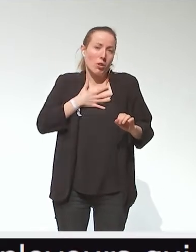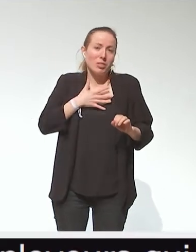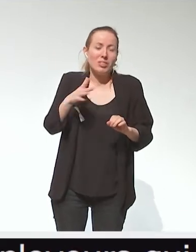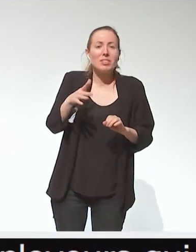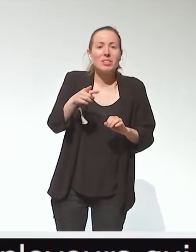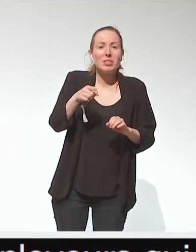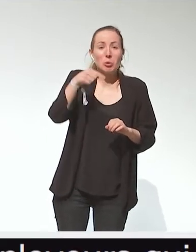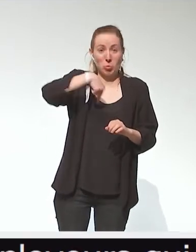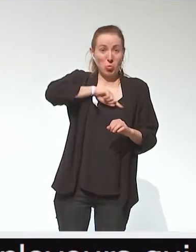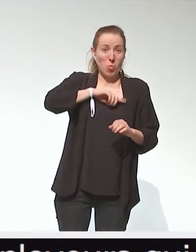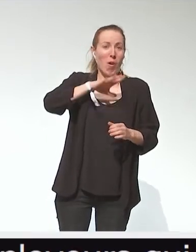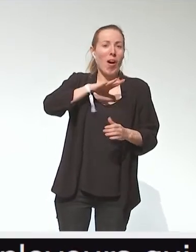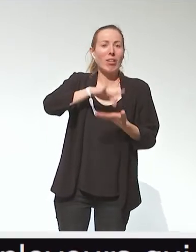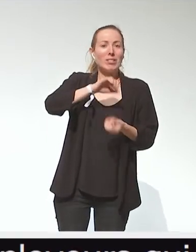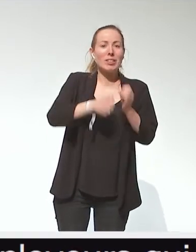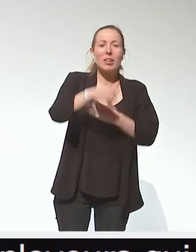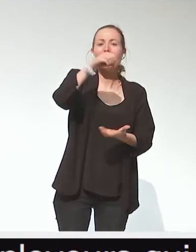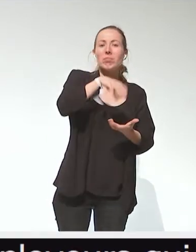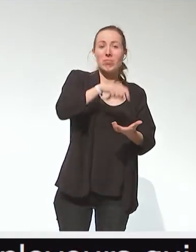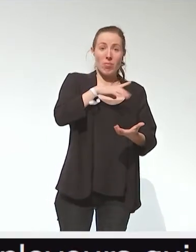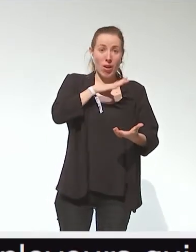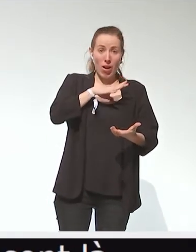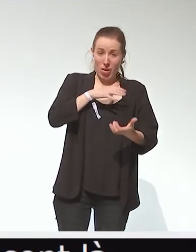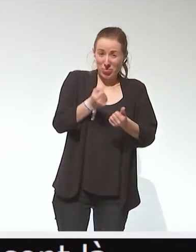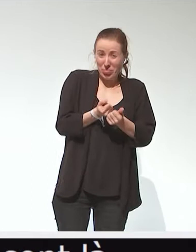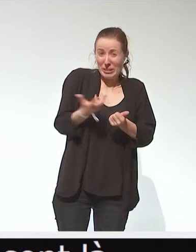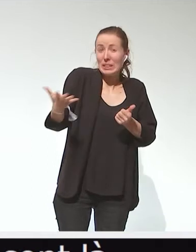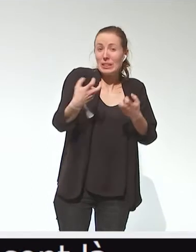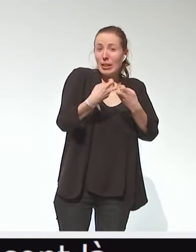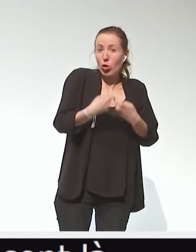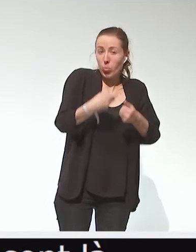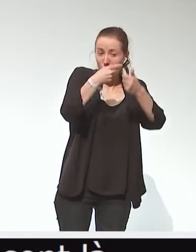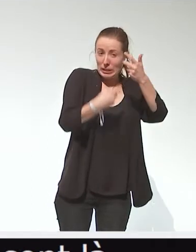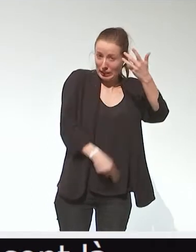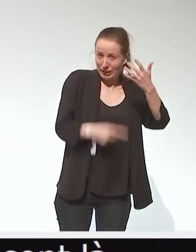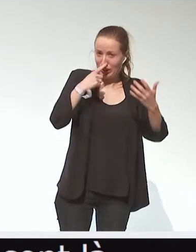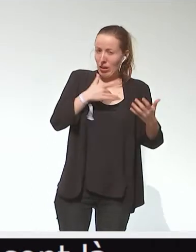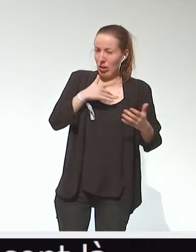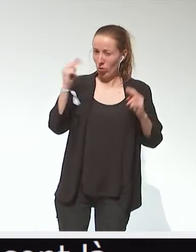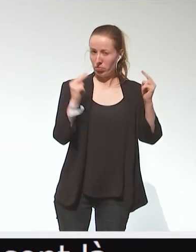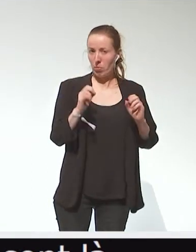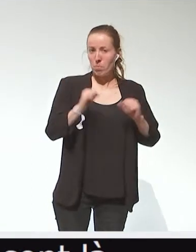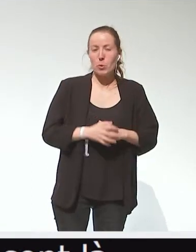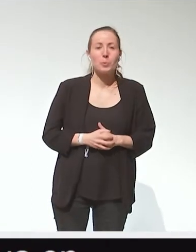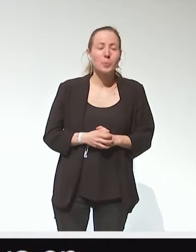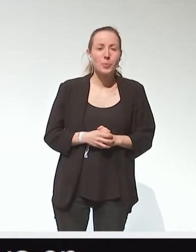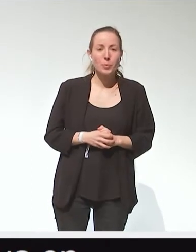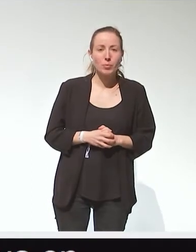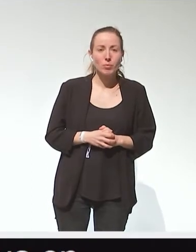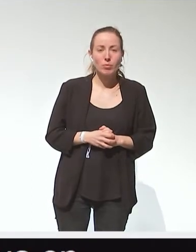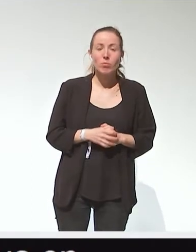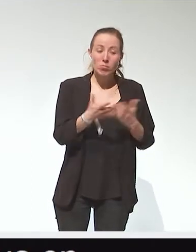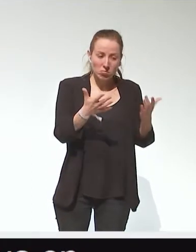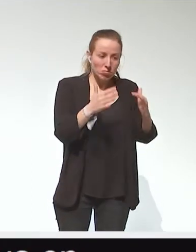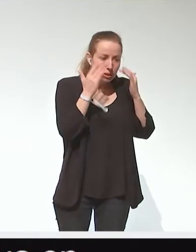Soon you will also find a report, PES measures to address labor market discrimination in the toolkit. And really like to invite